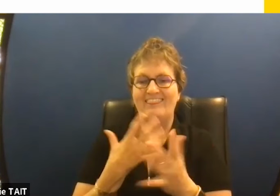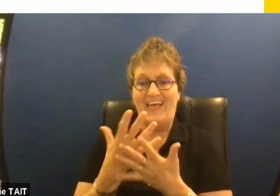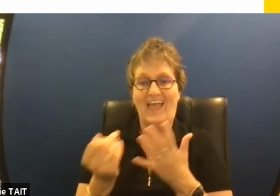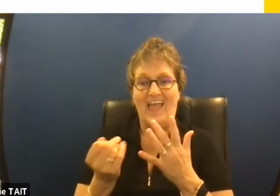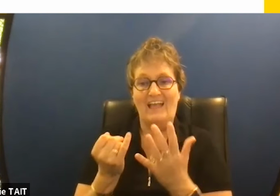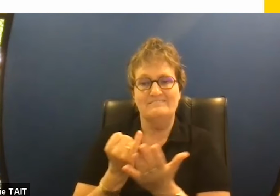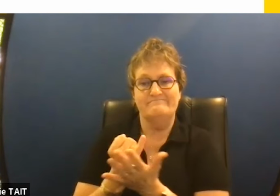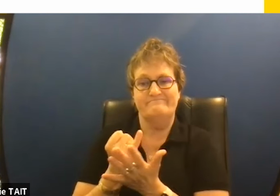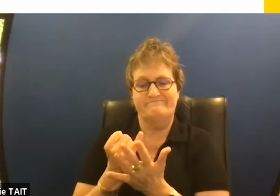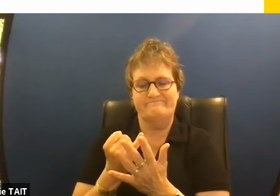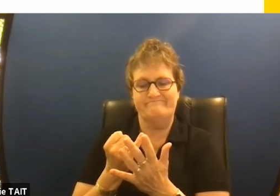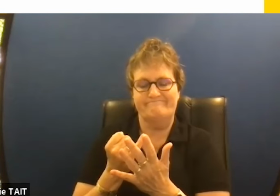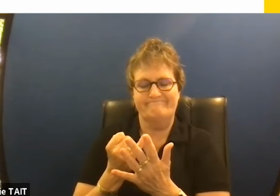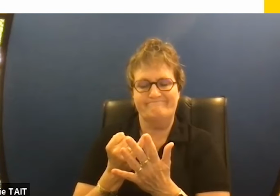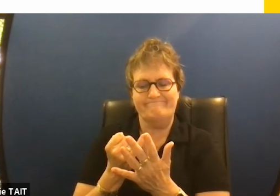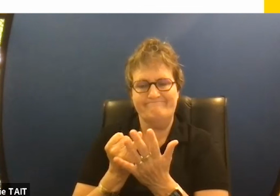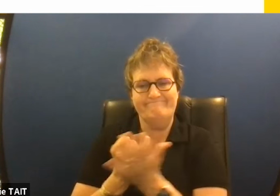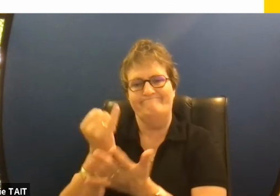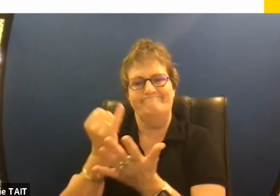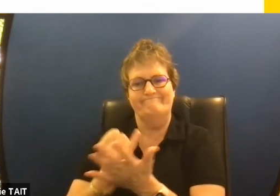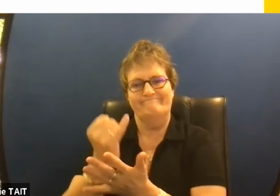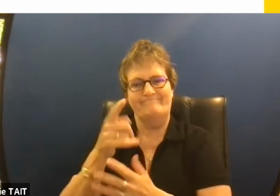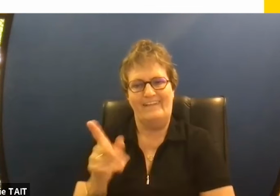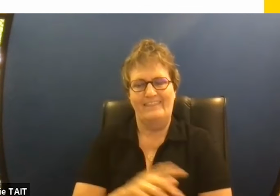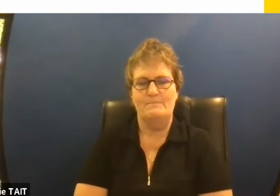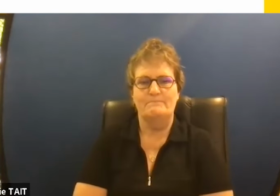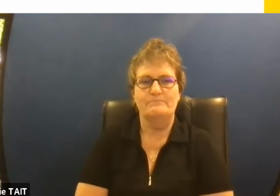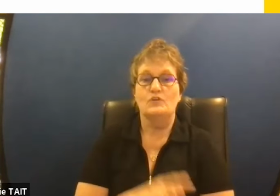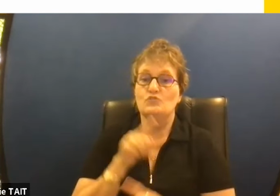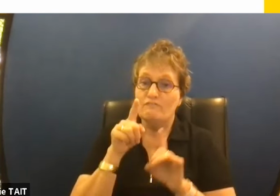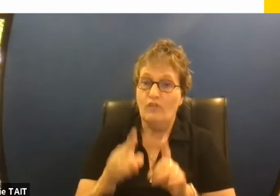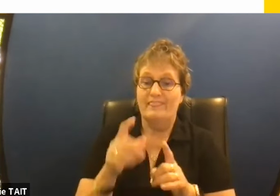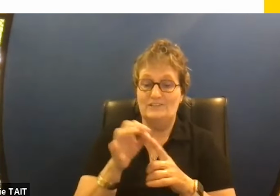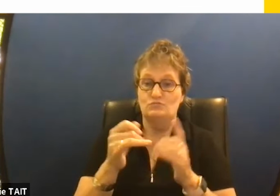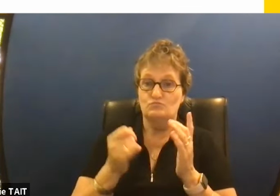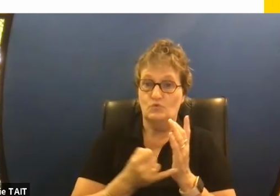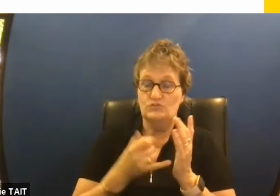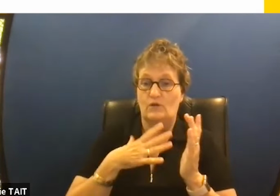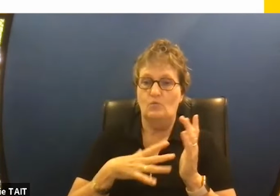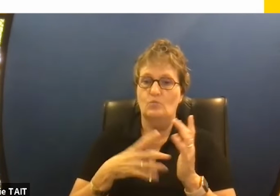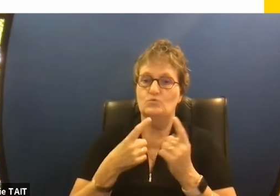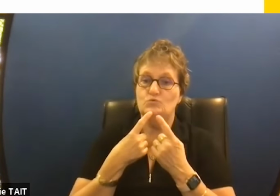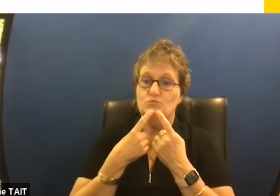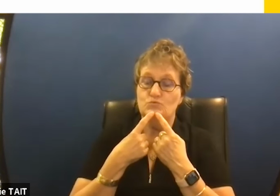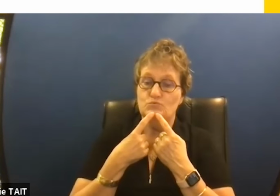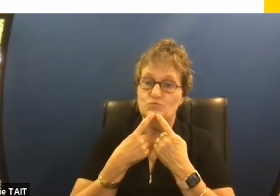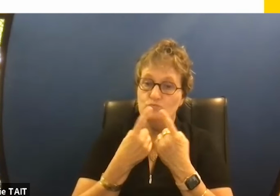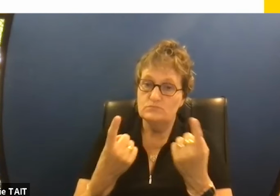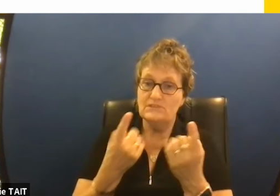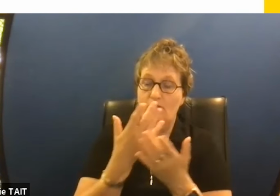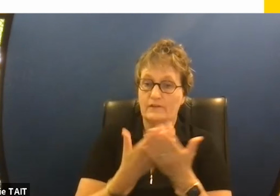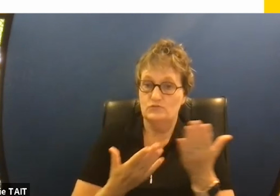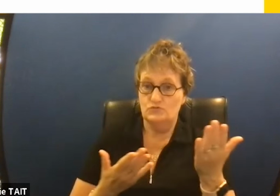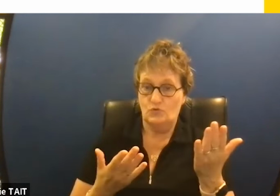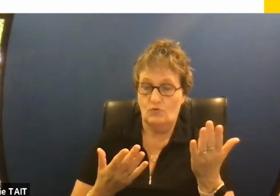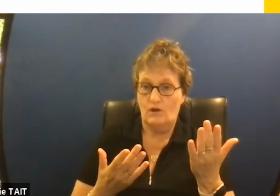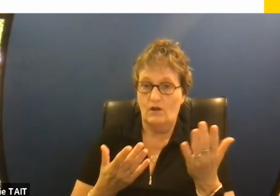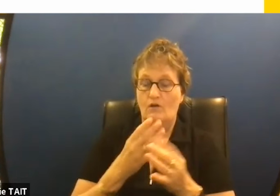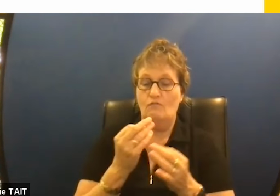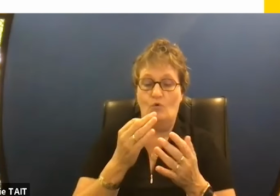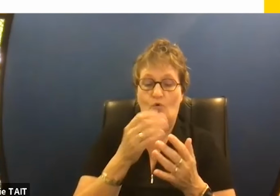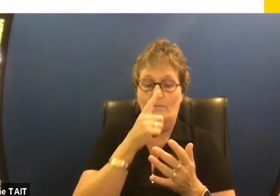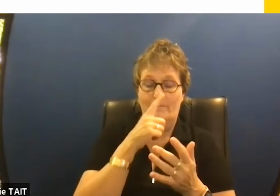So this project, we're trying to tell the story from the people with